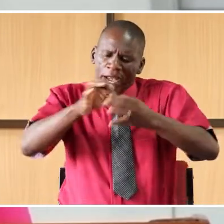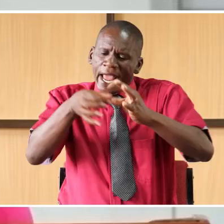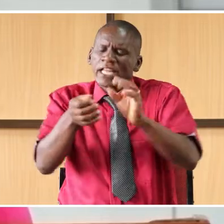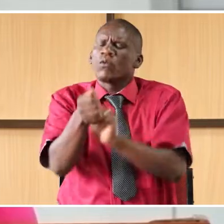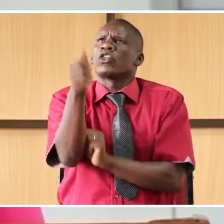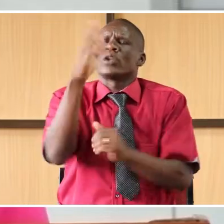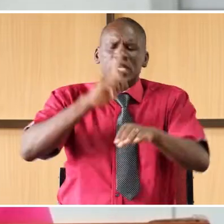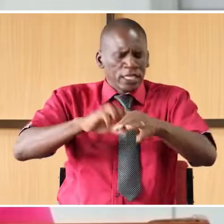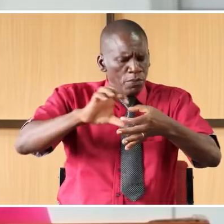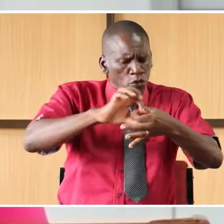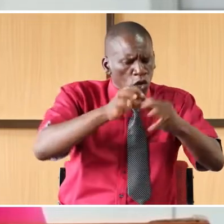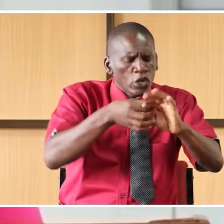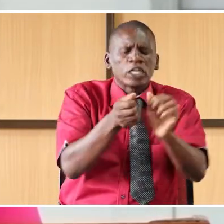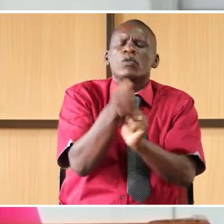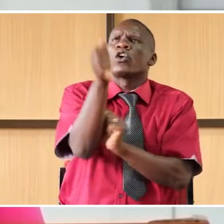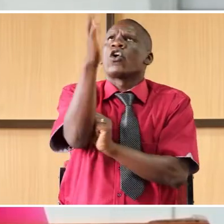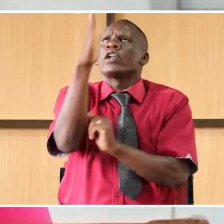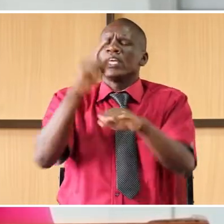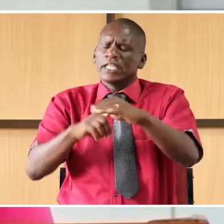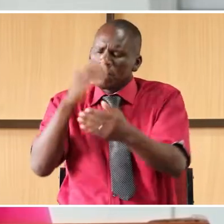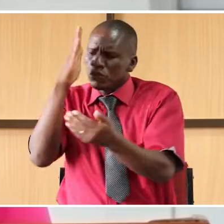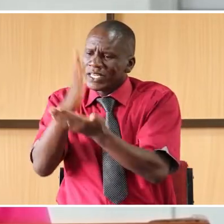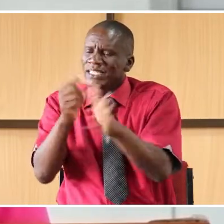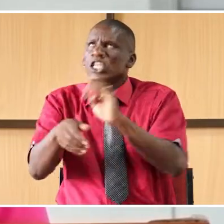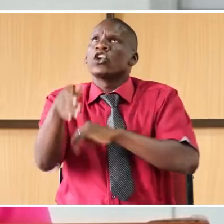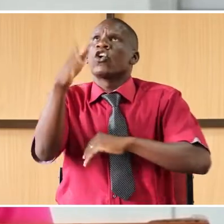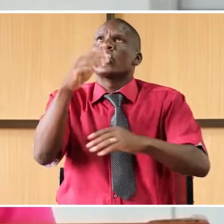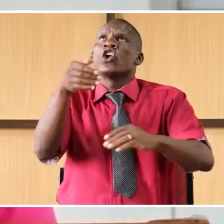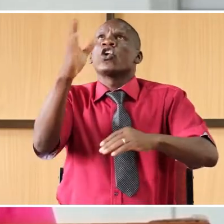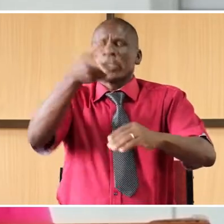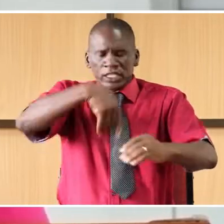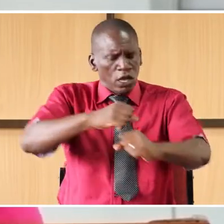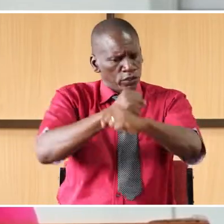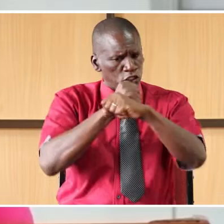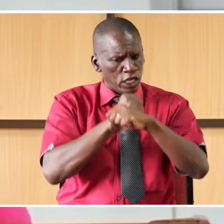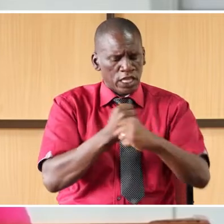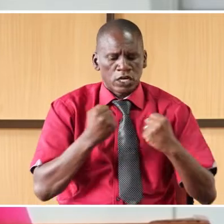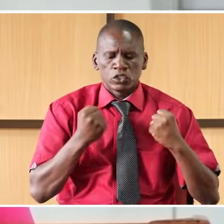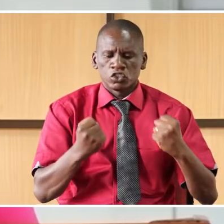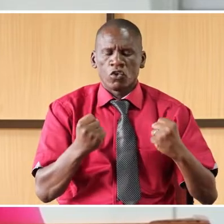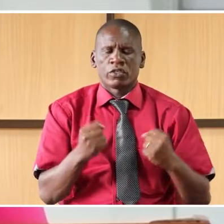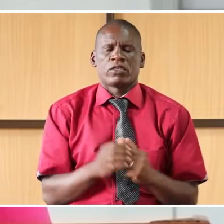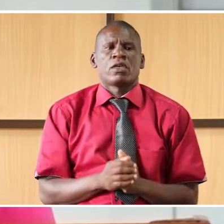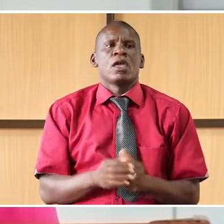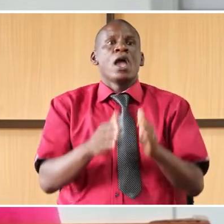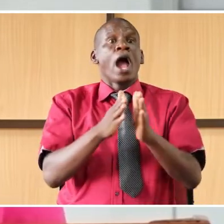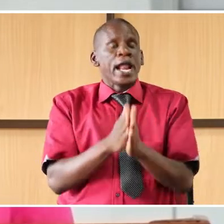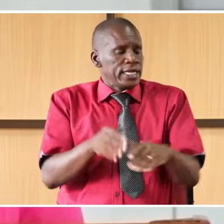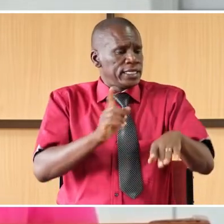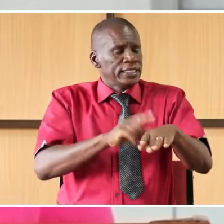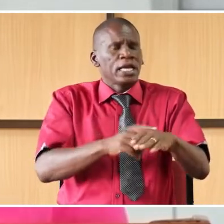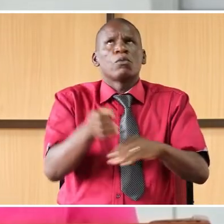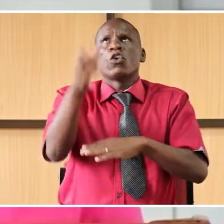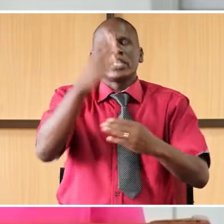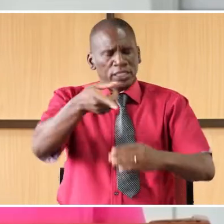God, when we are connected to him, as we trust him, he is our refuge and our stronghold. And when he's